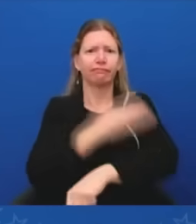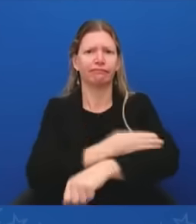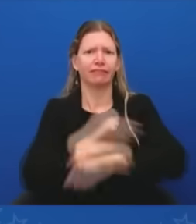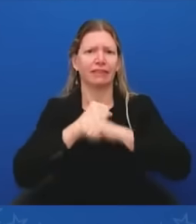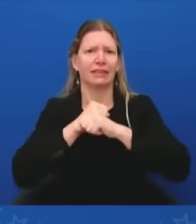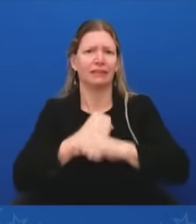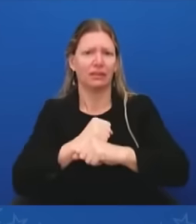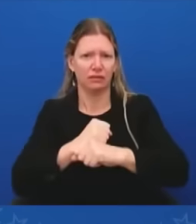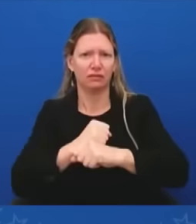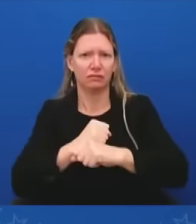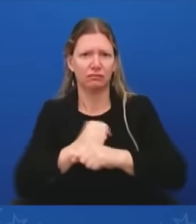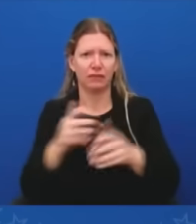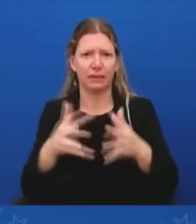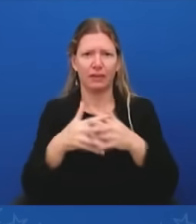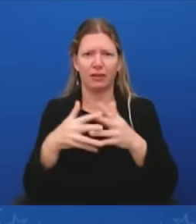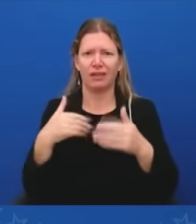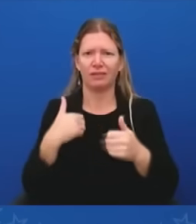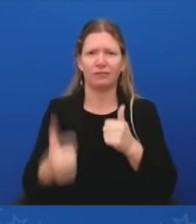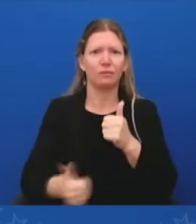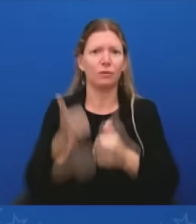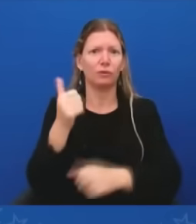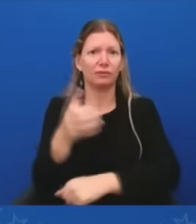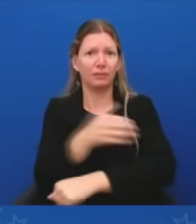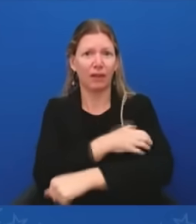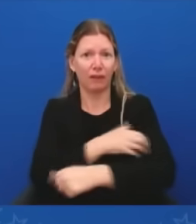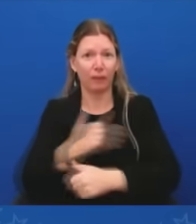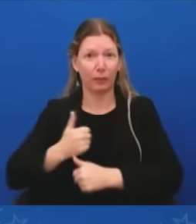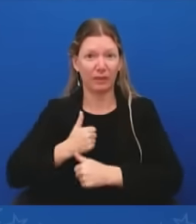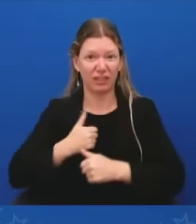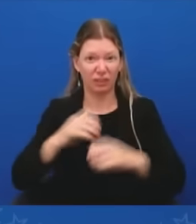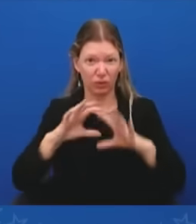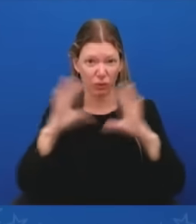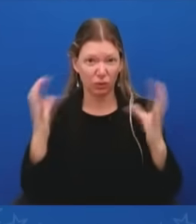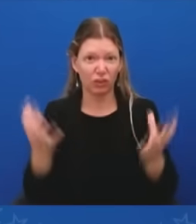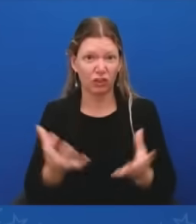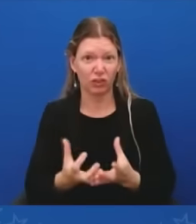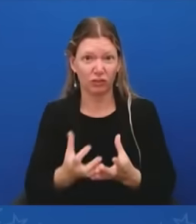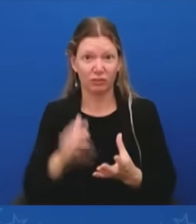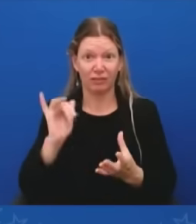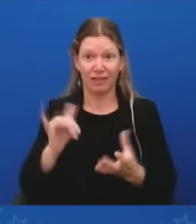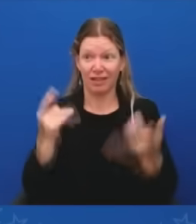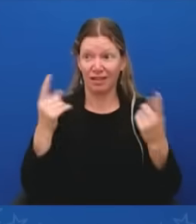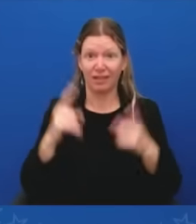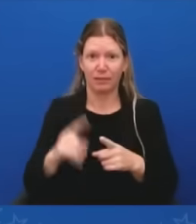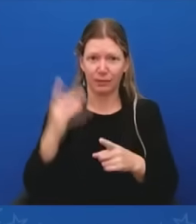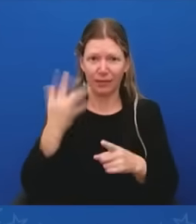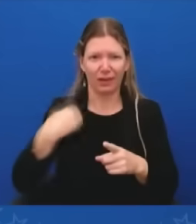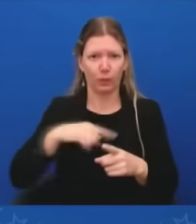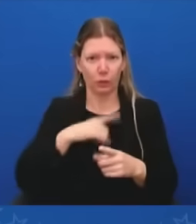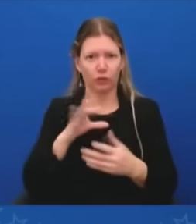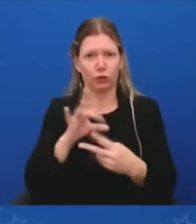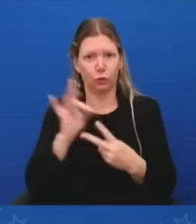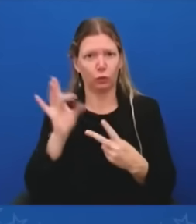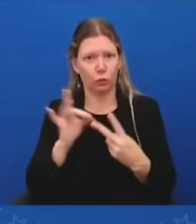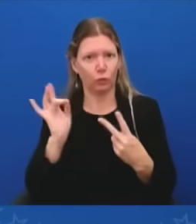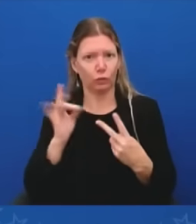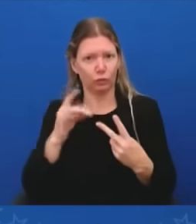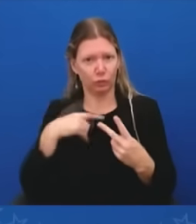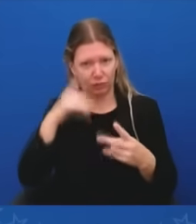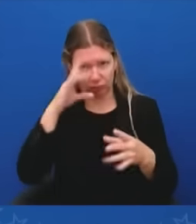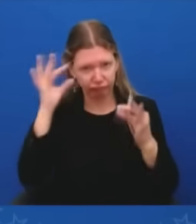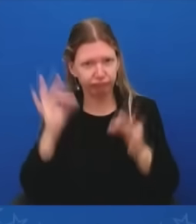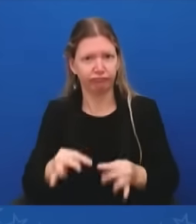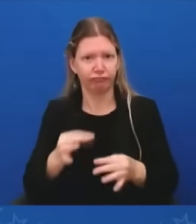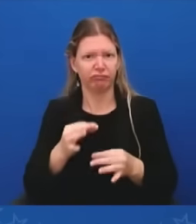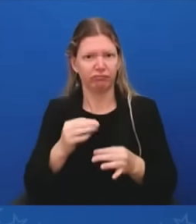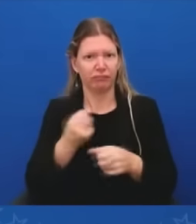happen.I have always been willing to use force when required to protect our nation, our allies, our core interests. When